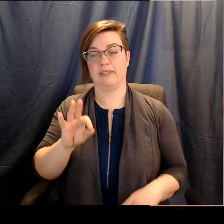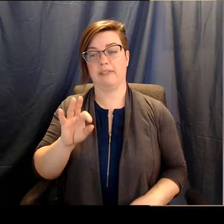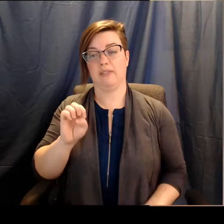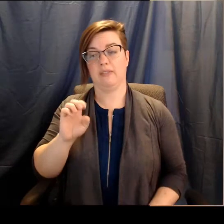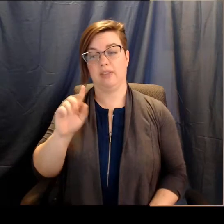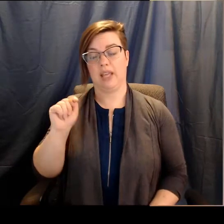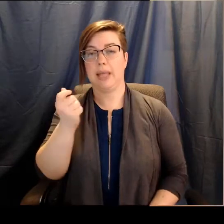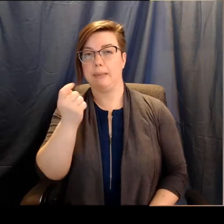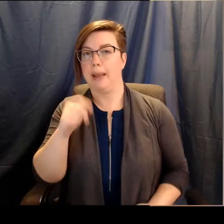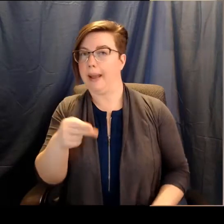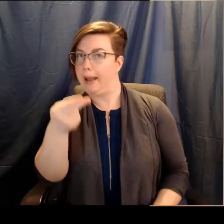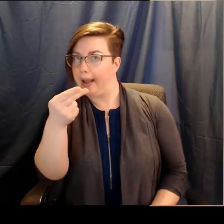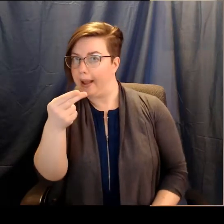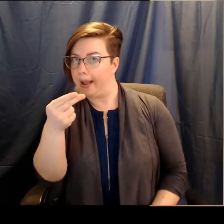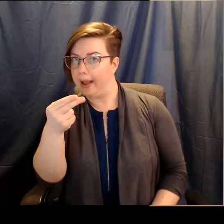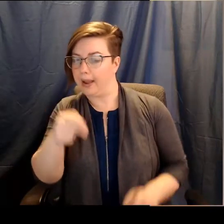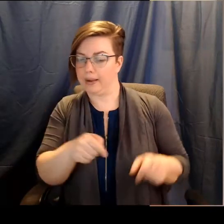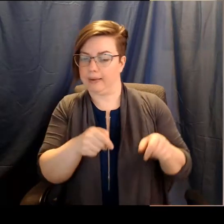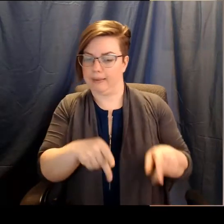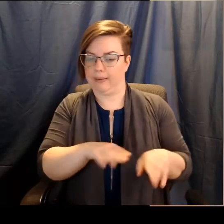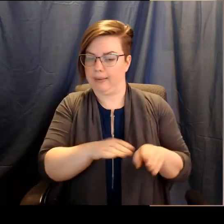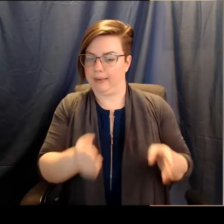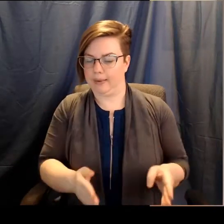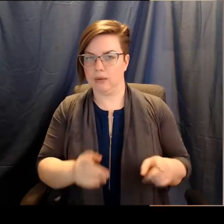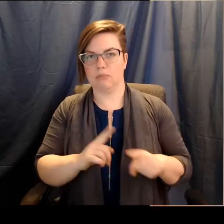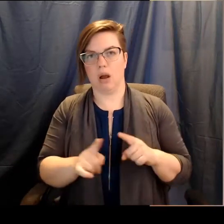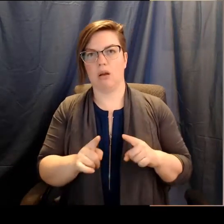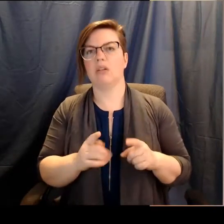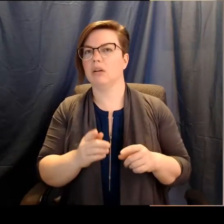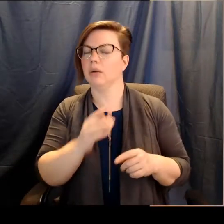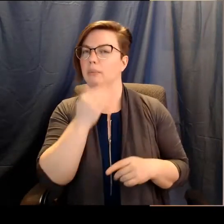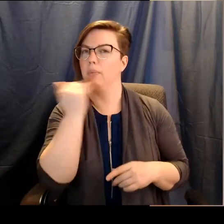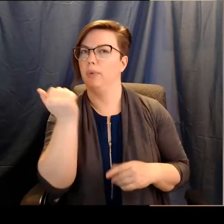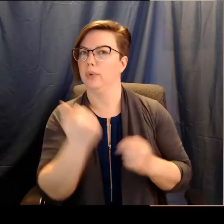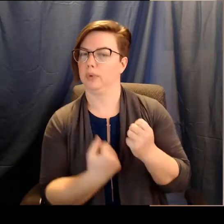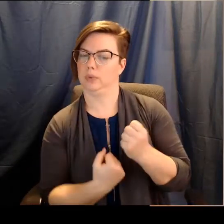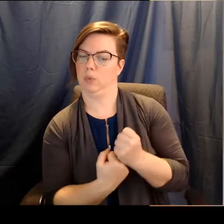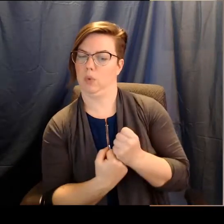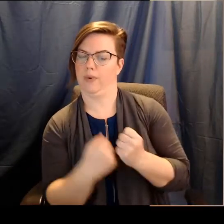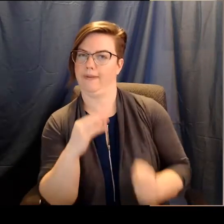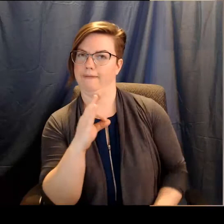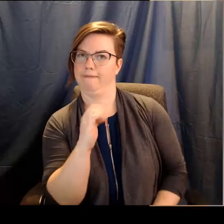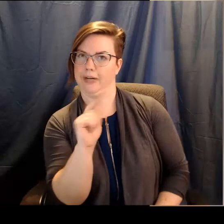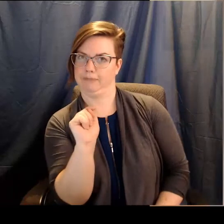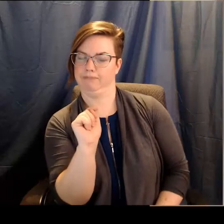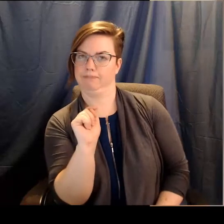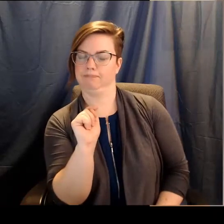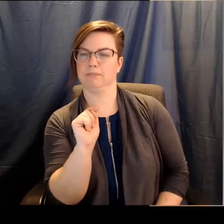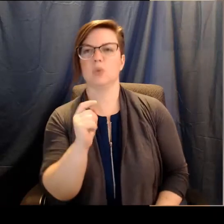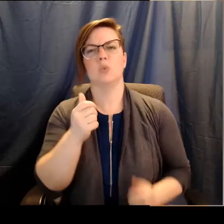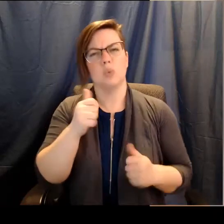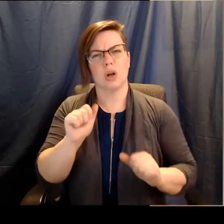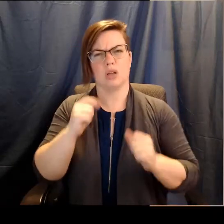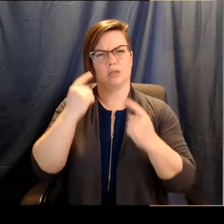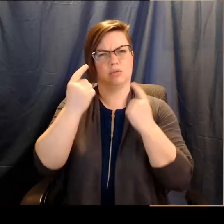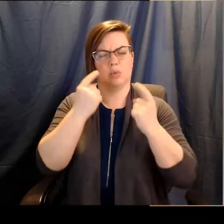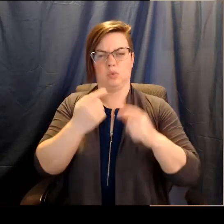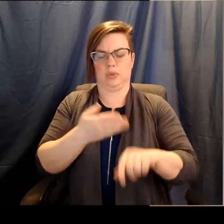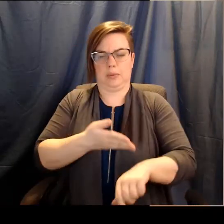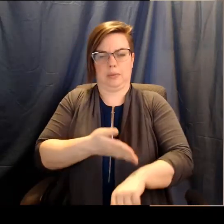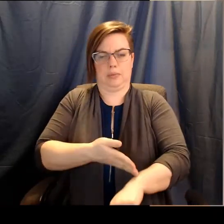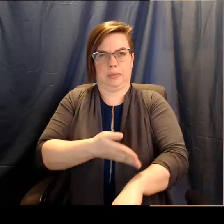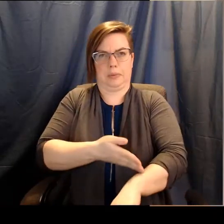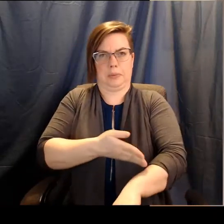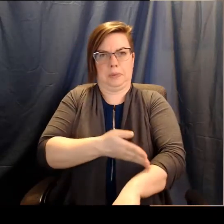give her some support. So we're looking for ways to reduce harm as much as possible to get you into a neutral position and try to